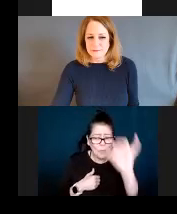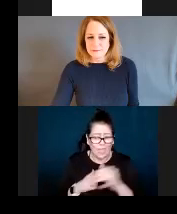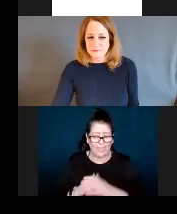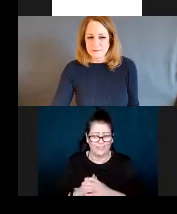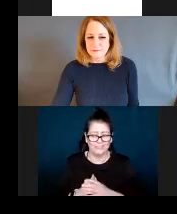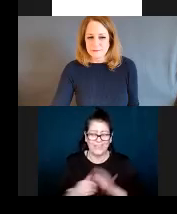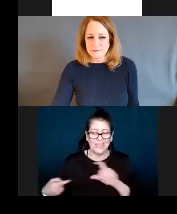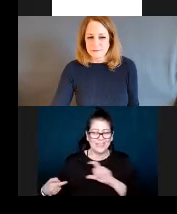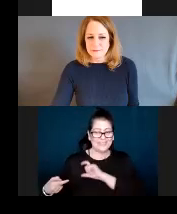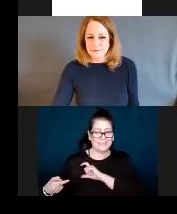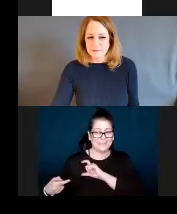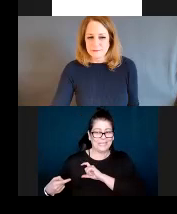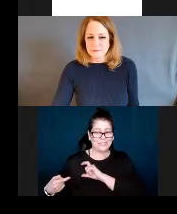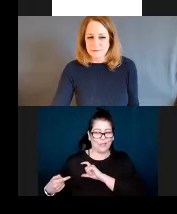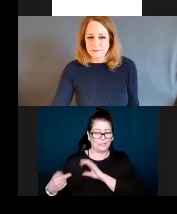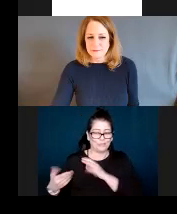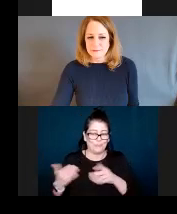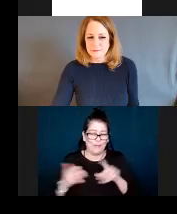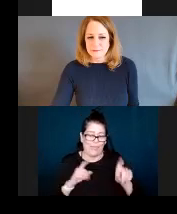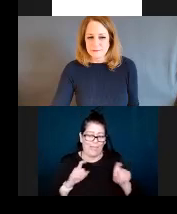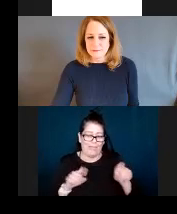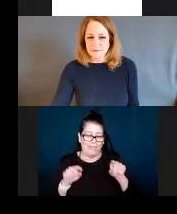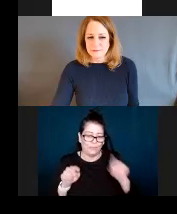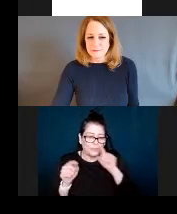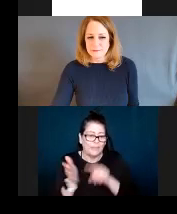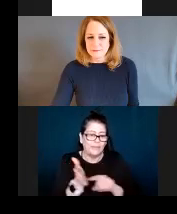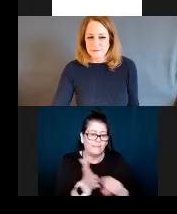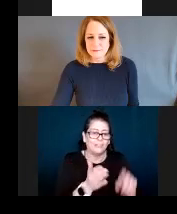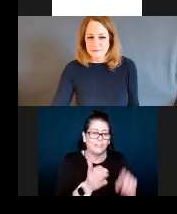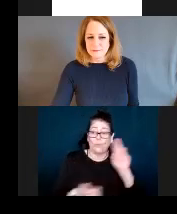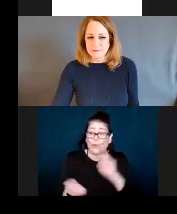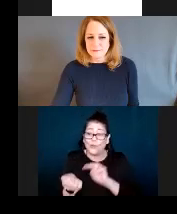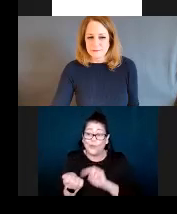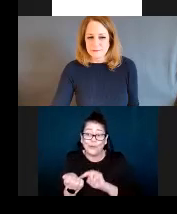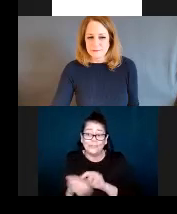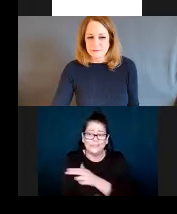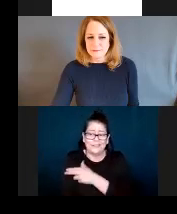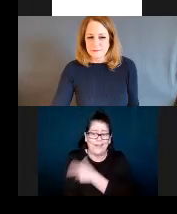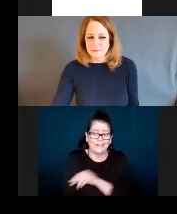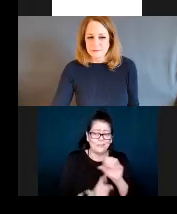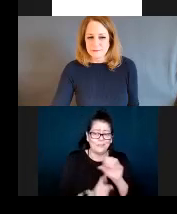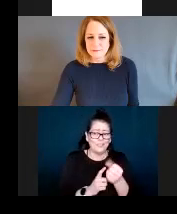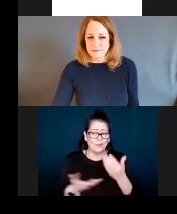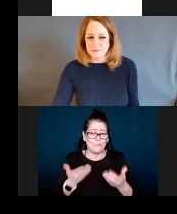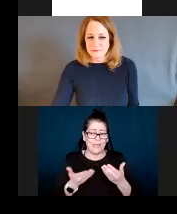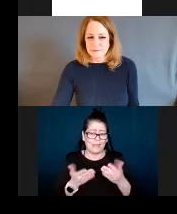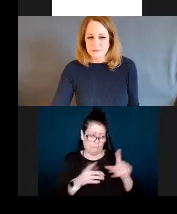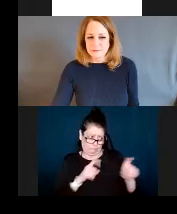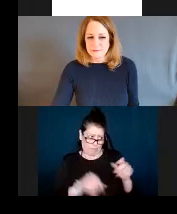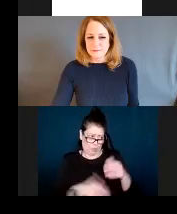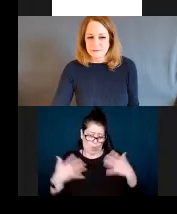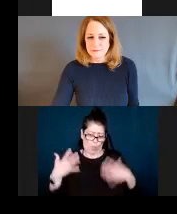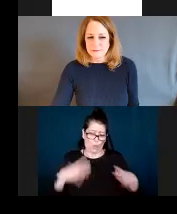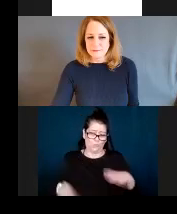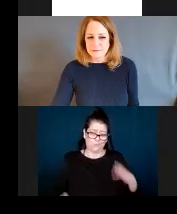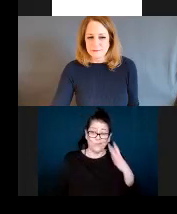would ask in an investigation, or a nurse in a hospital situation might ask about clothes because she might need